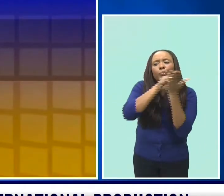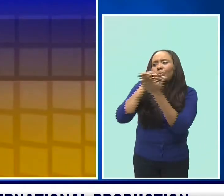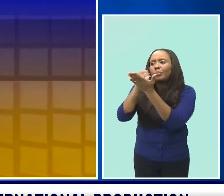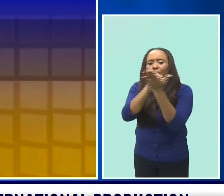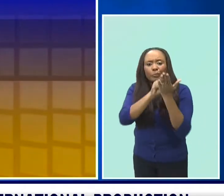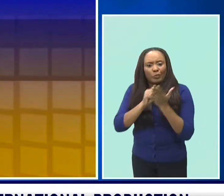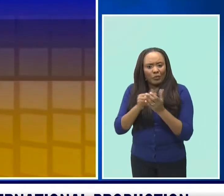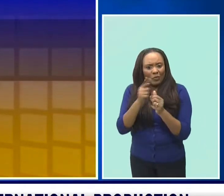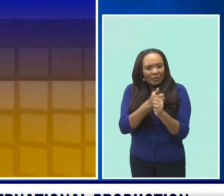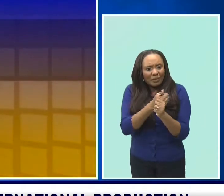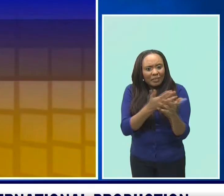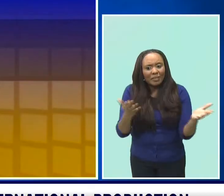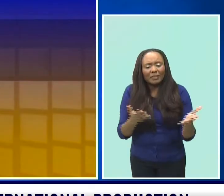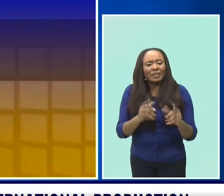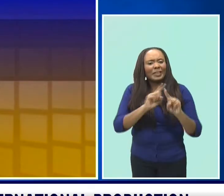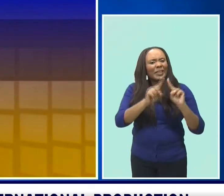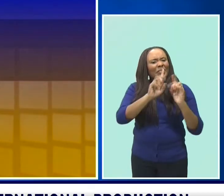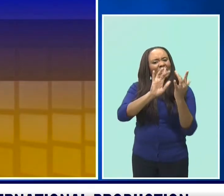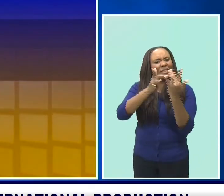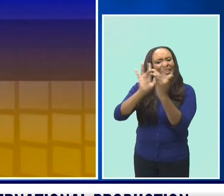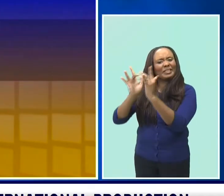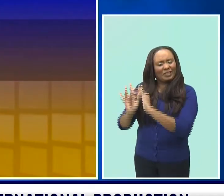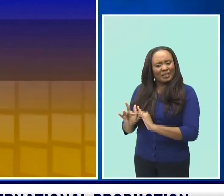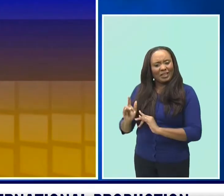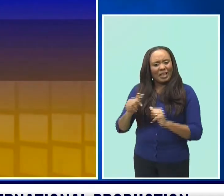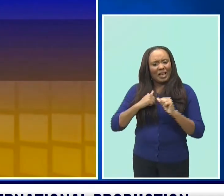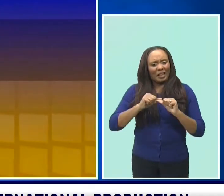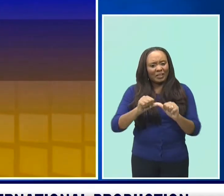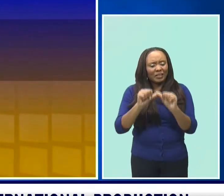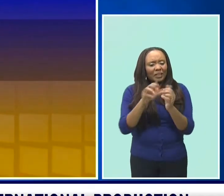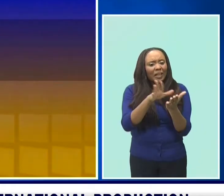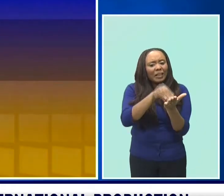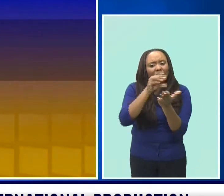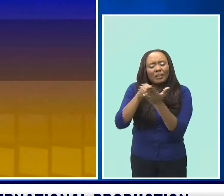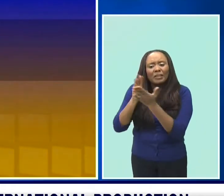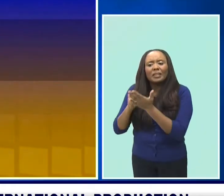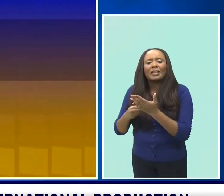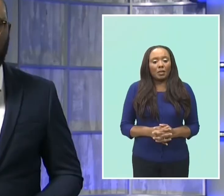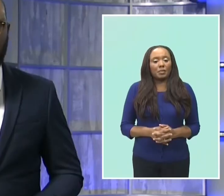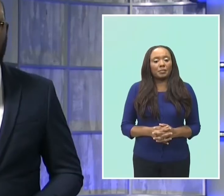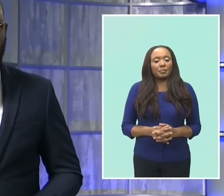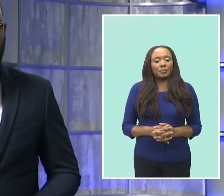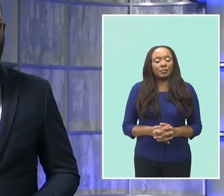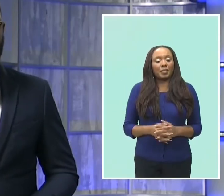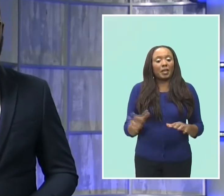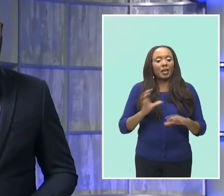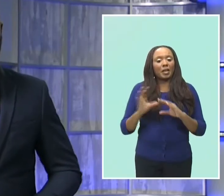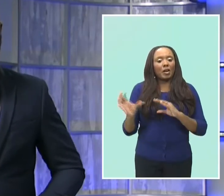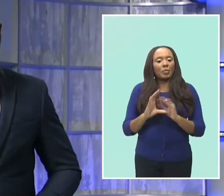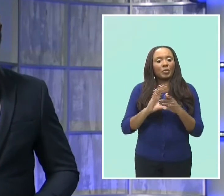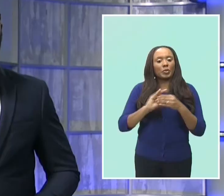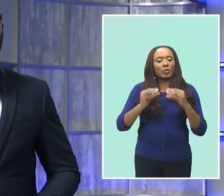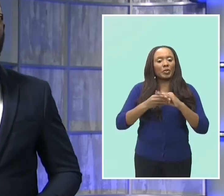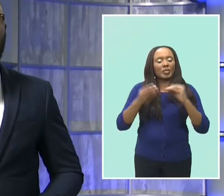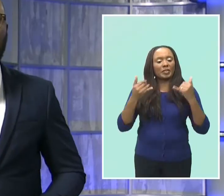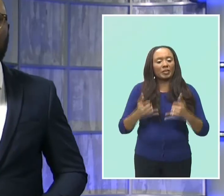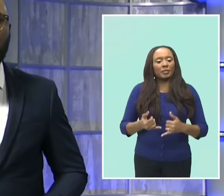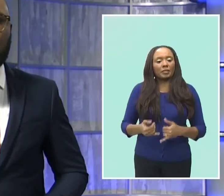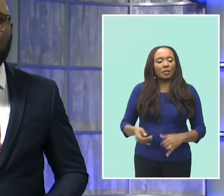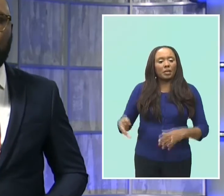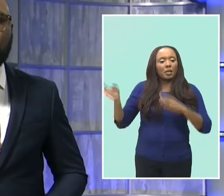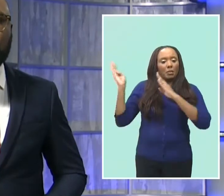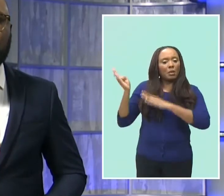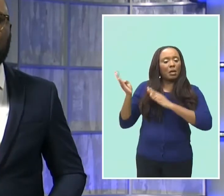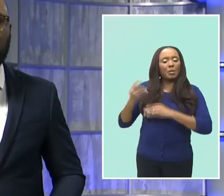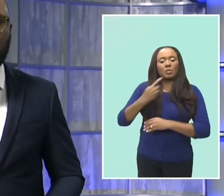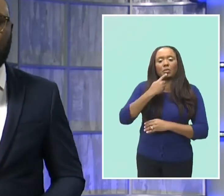connections and the networks that will allow me to keep learning and keep experiencing and to keep growing. Checking in with our regional neighbors now, the Bahamas